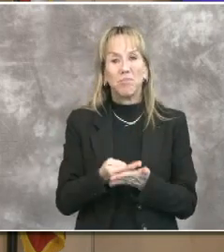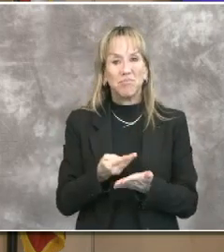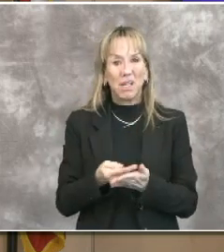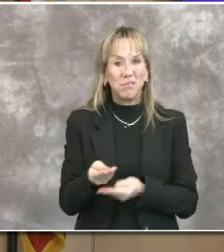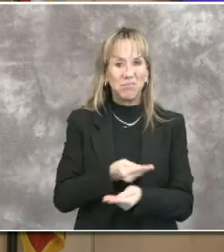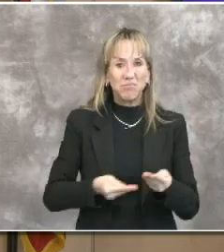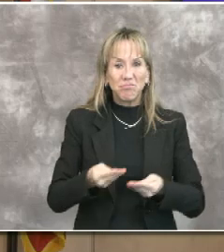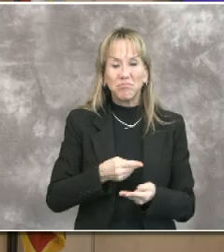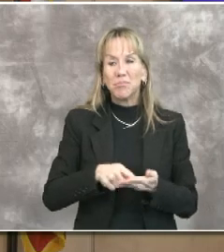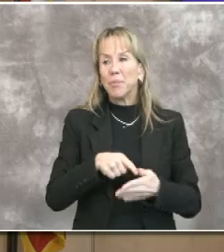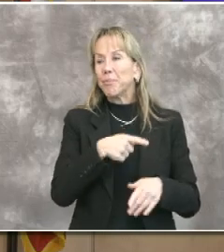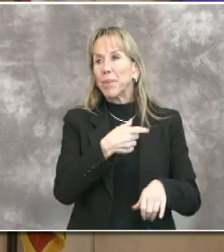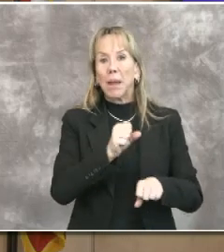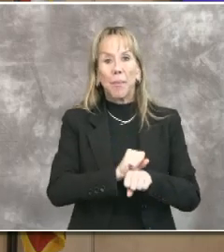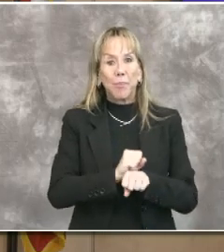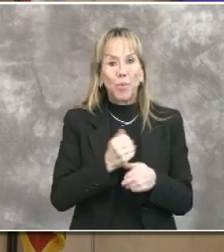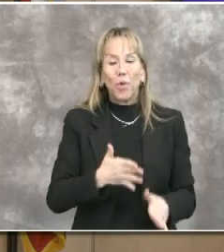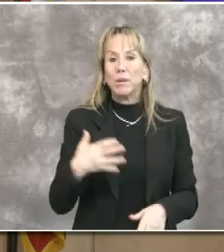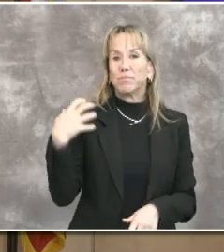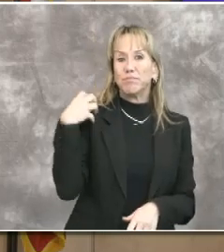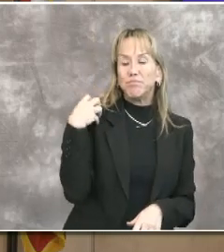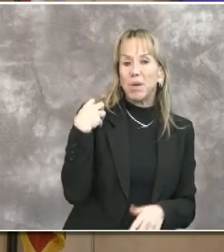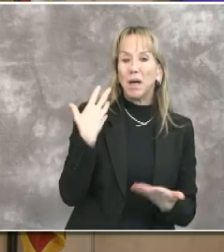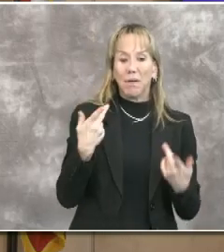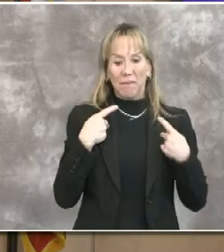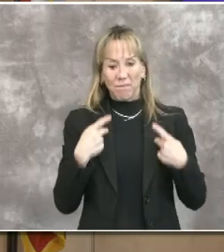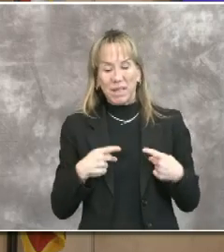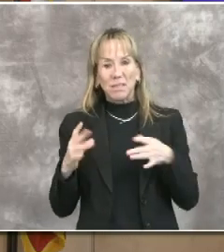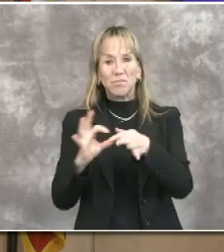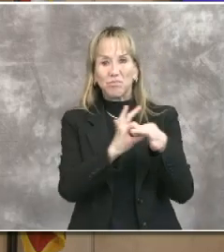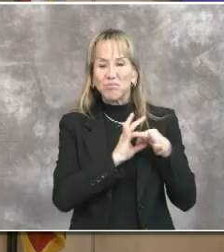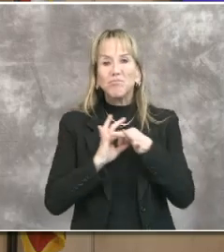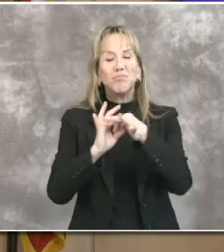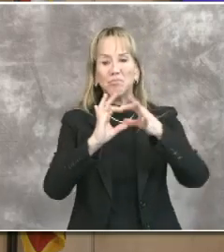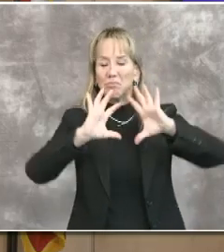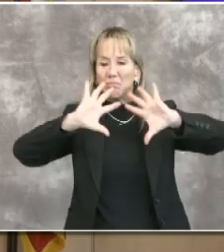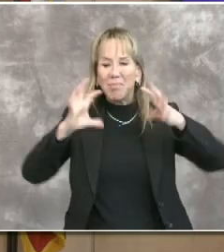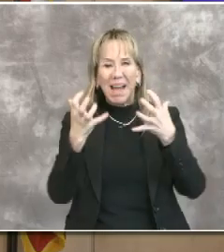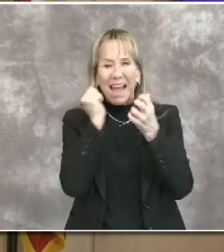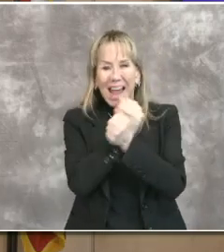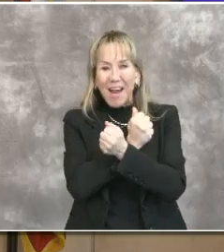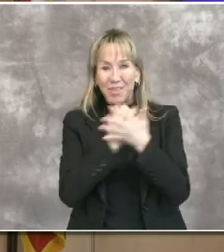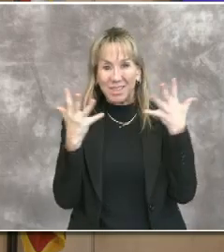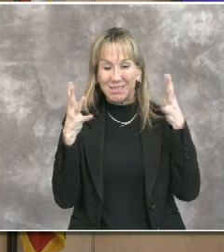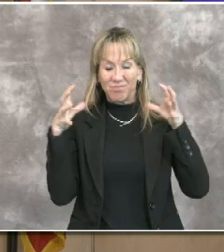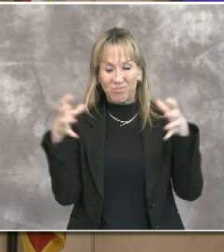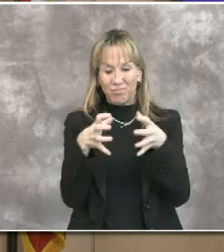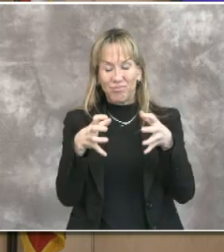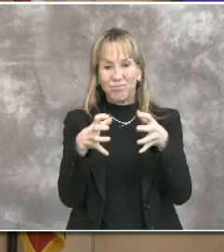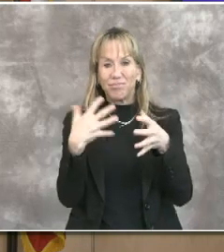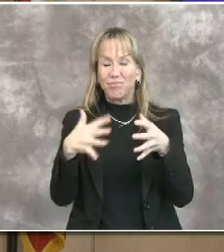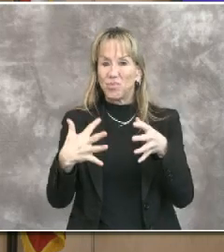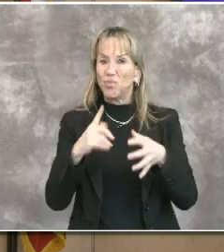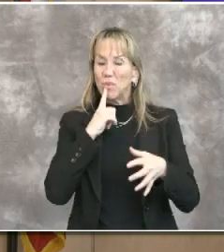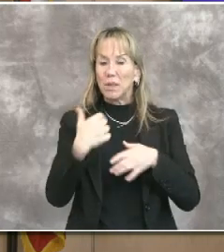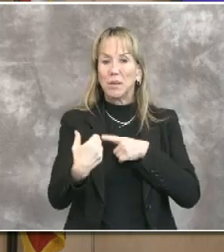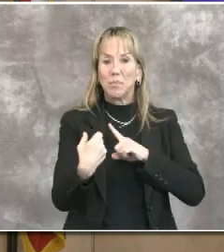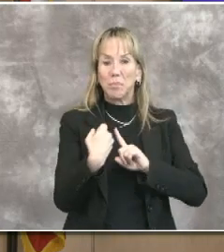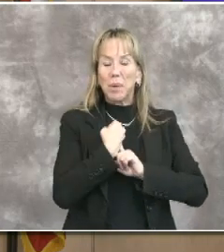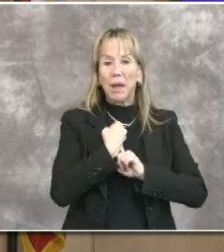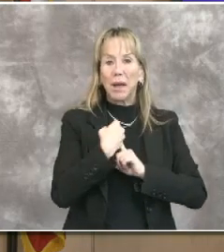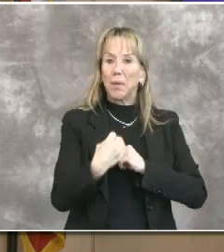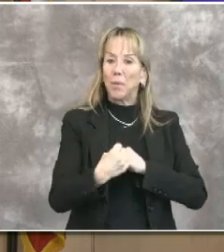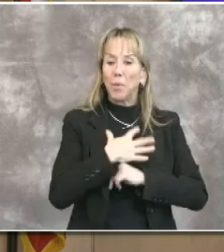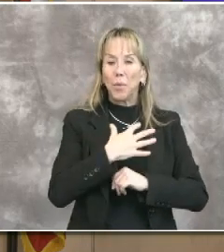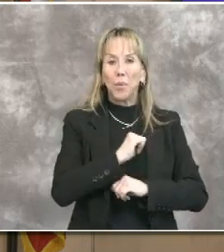our mental and physical health, and the social bonds that hold our community together. It's impacted each and every one of us. But we also know that